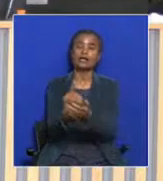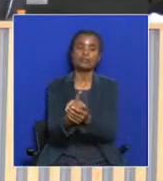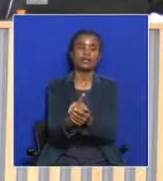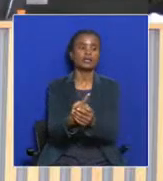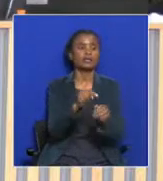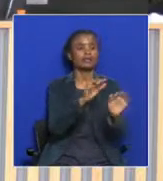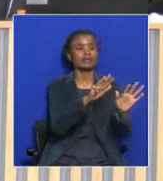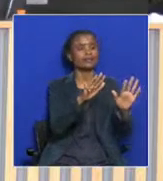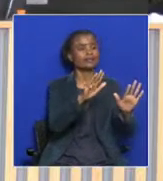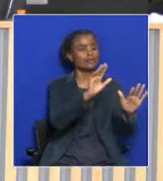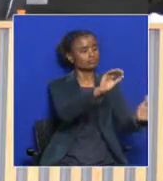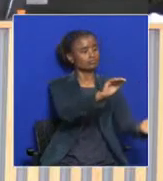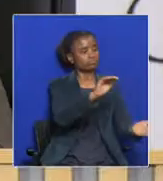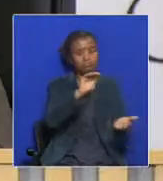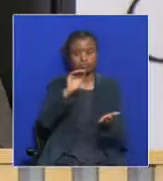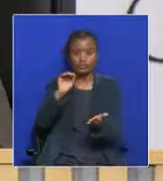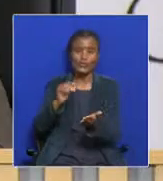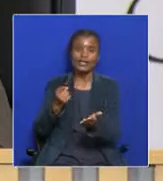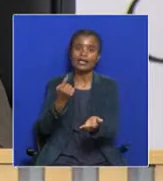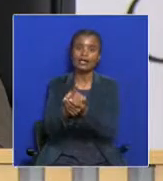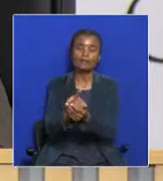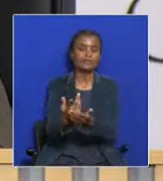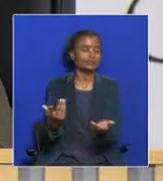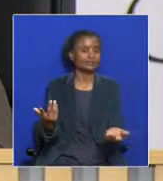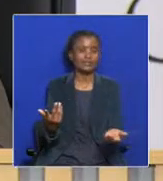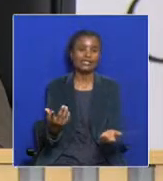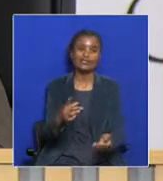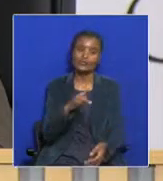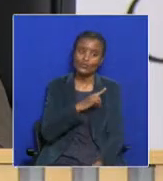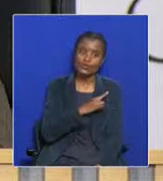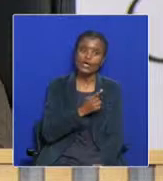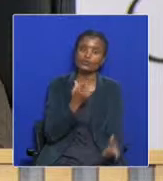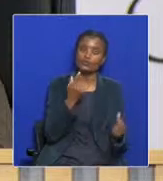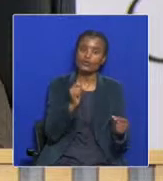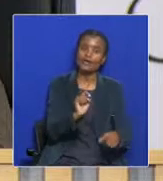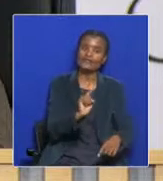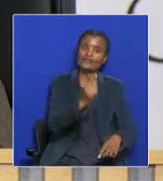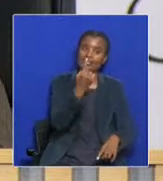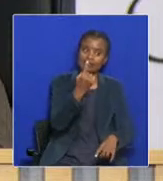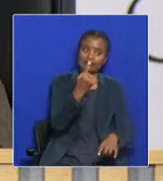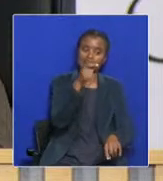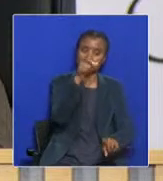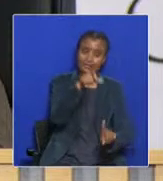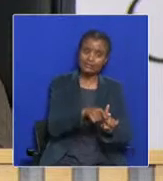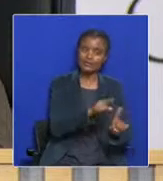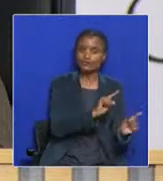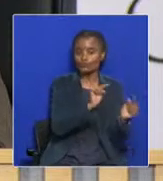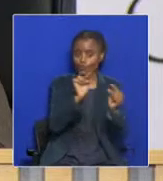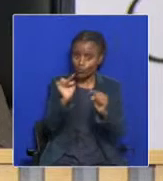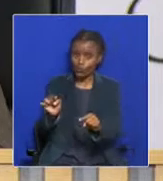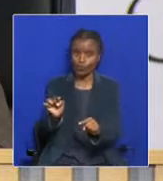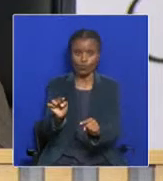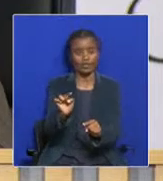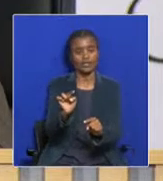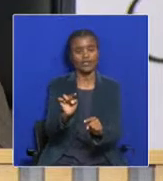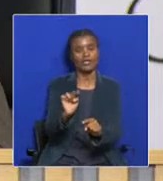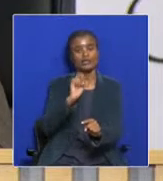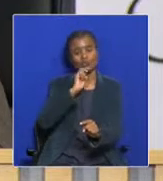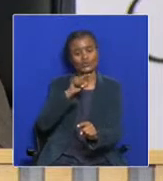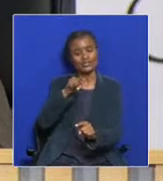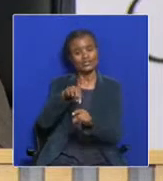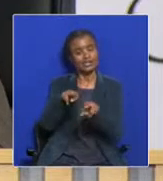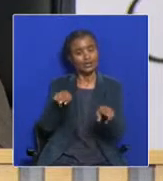do with why you were not the first at Maiden Wharf. Do you get my point? I get your point,